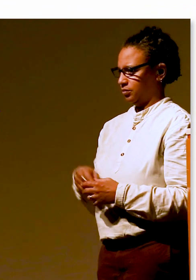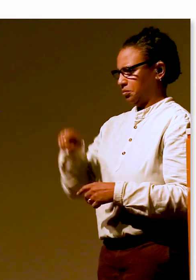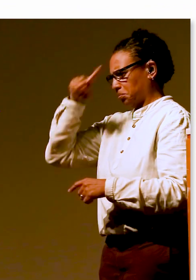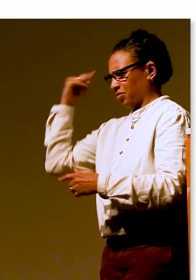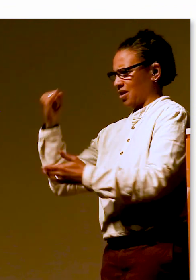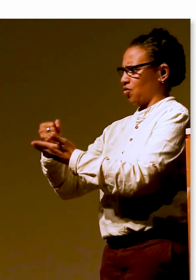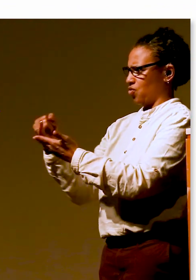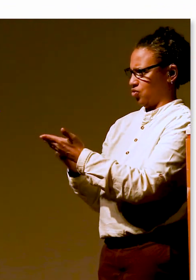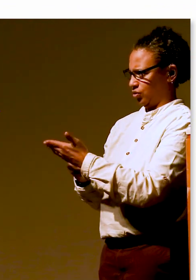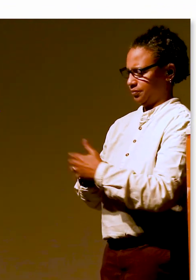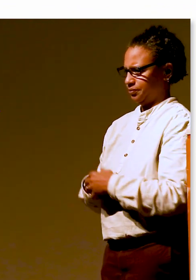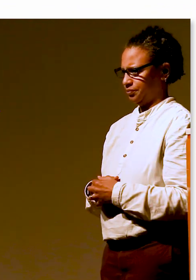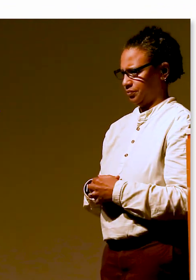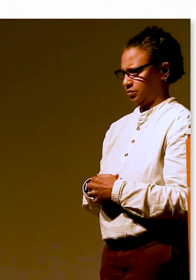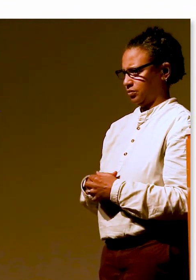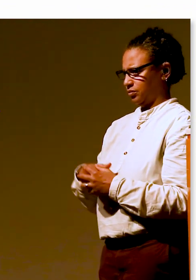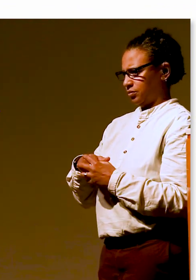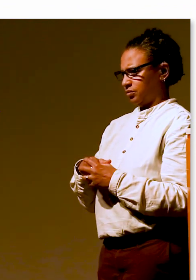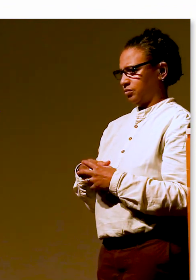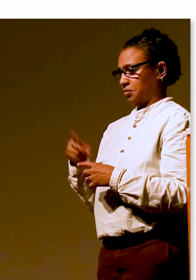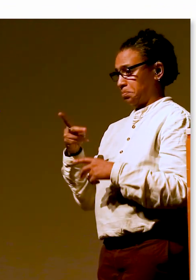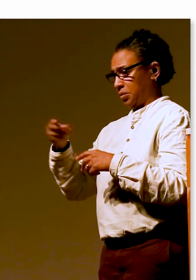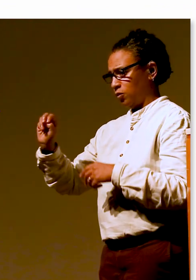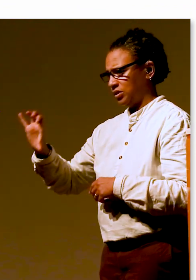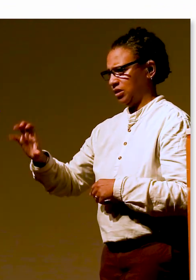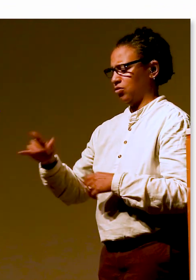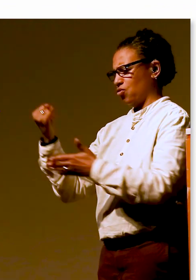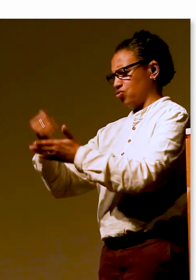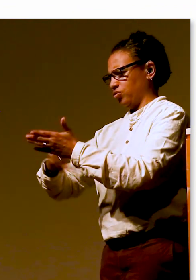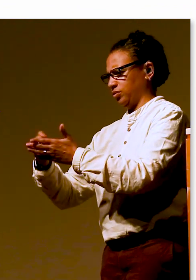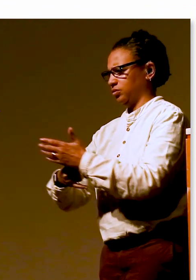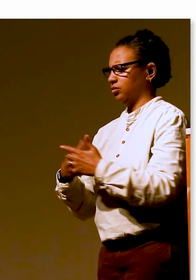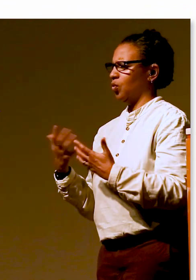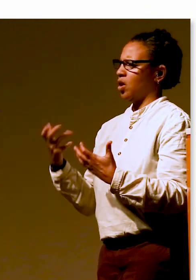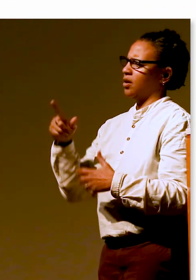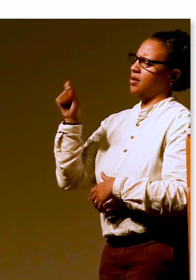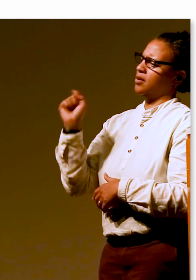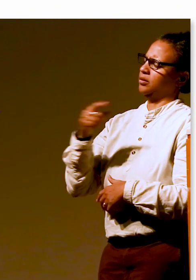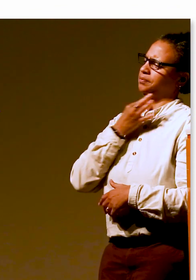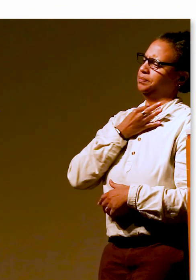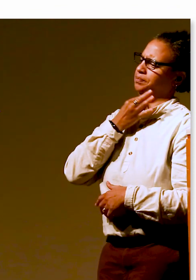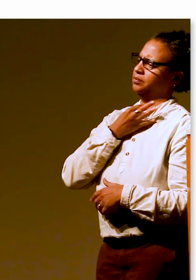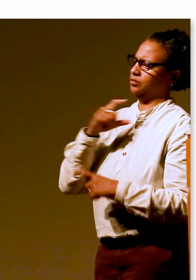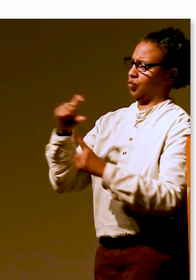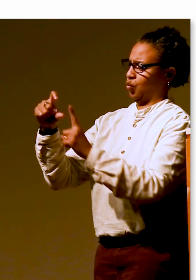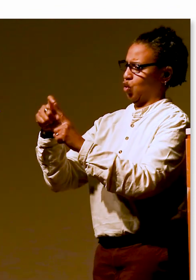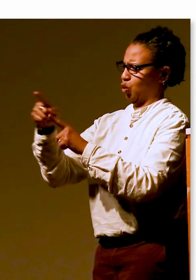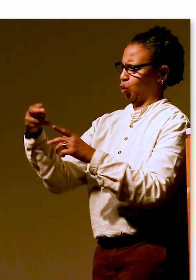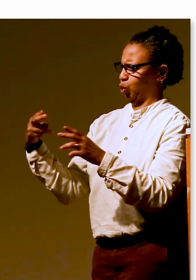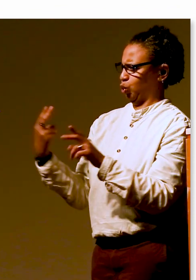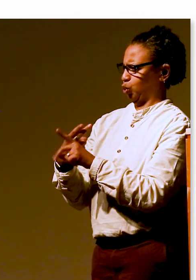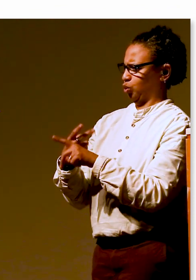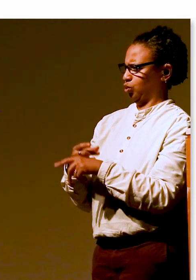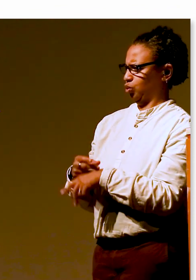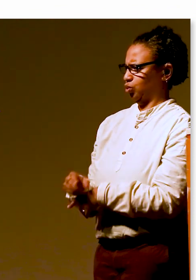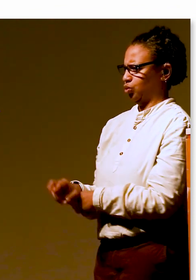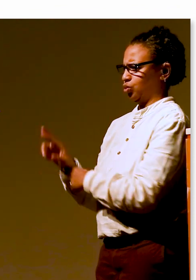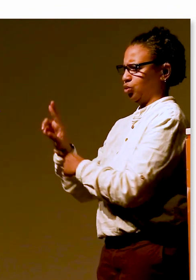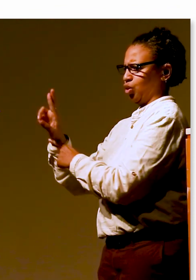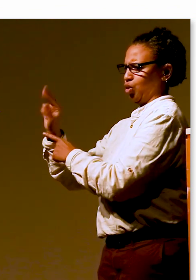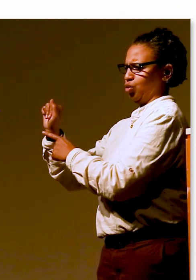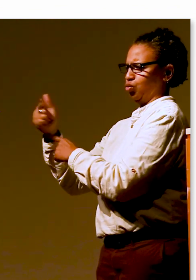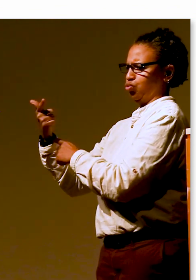art of people of color. But I want to ask you about the word rage. You talked about rage in your 20s when you found out